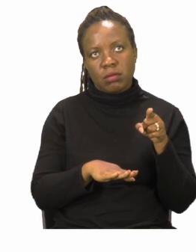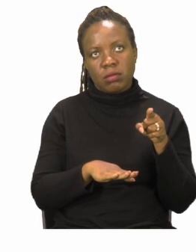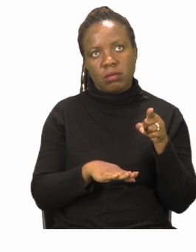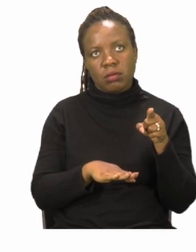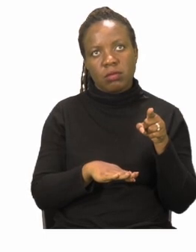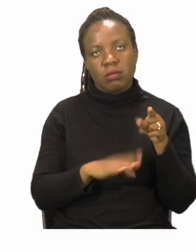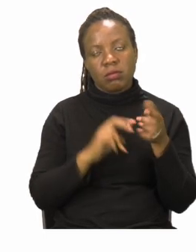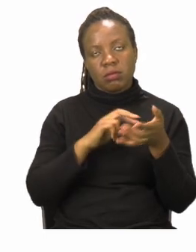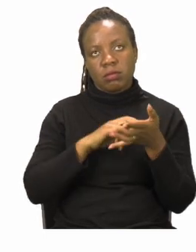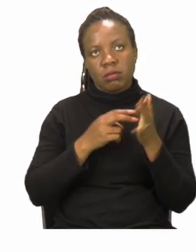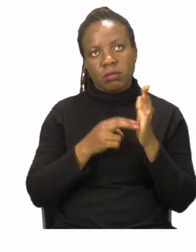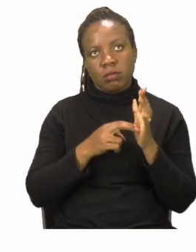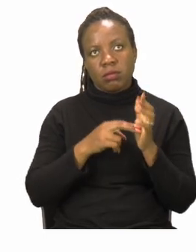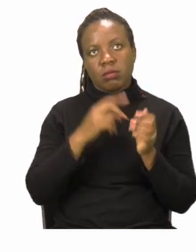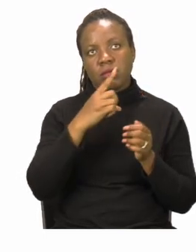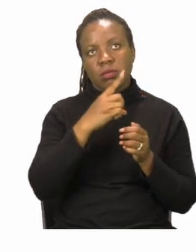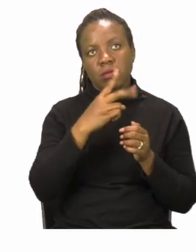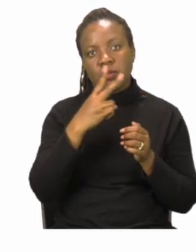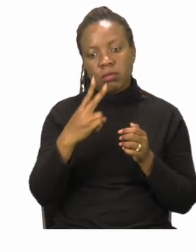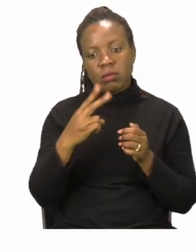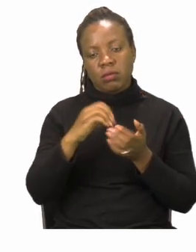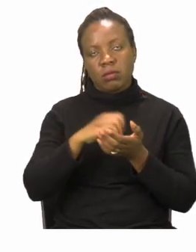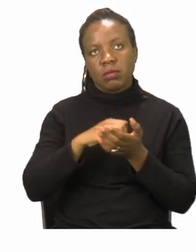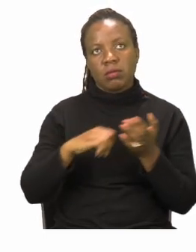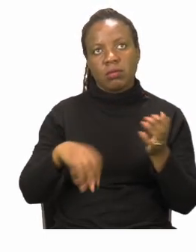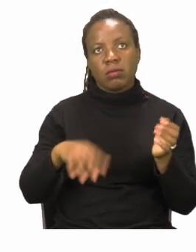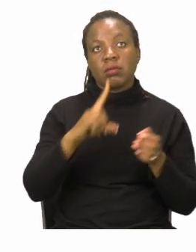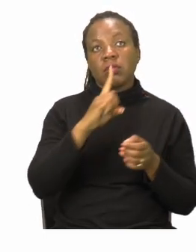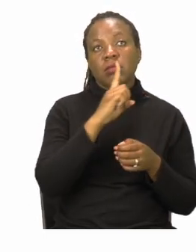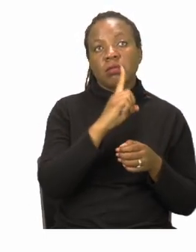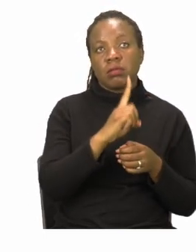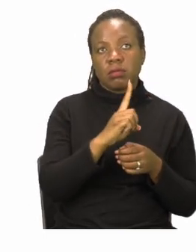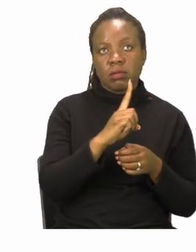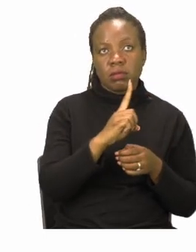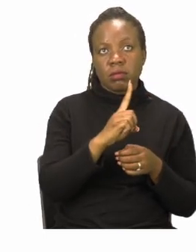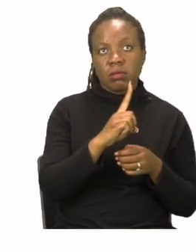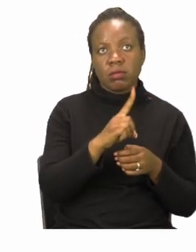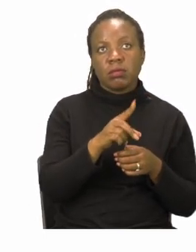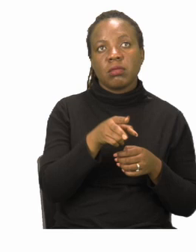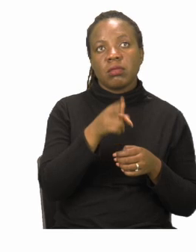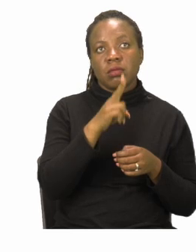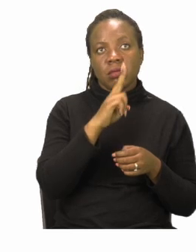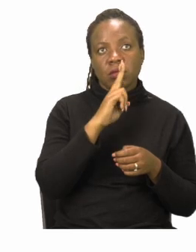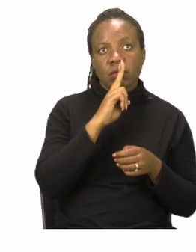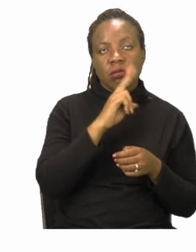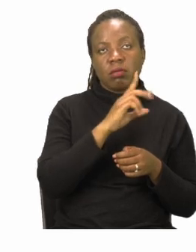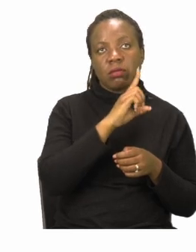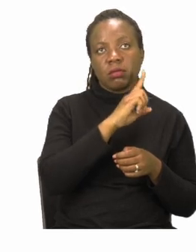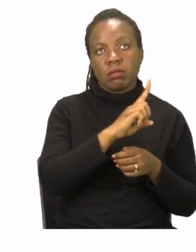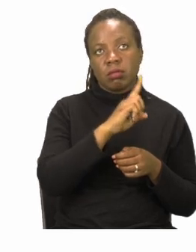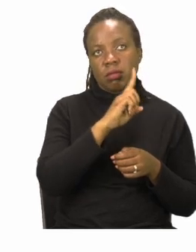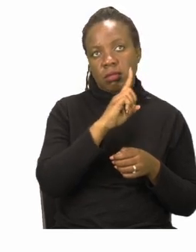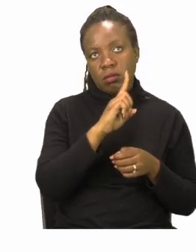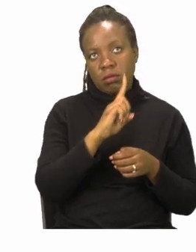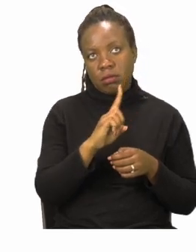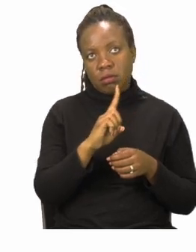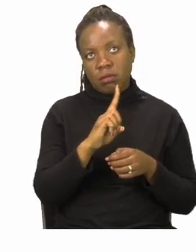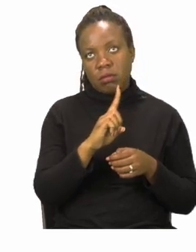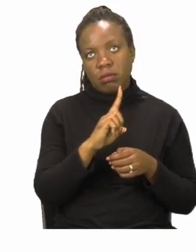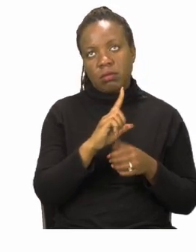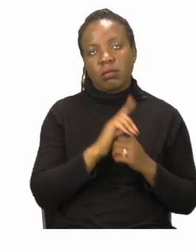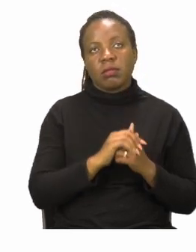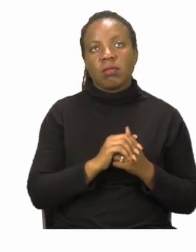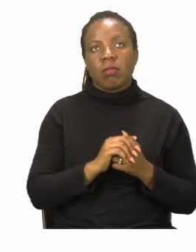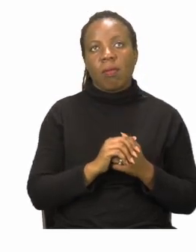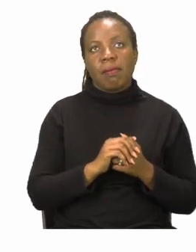less than the number 12. 1 less than the number 12 is